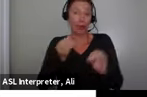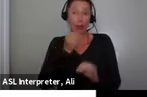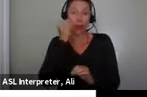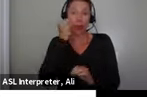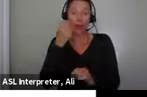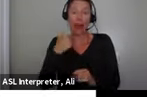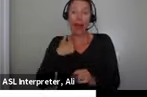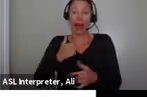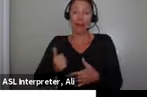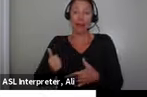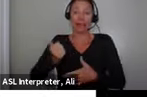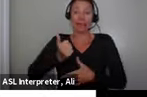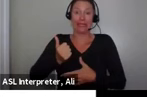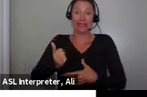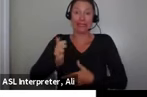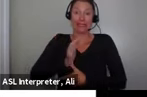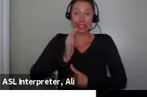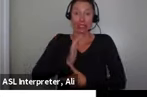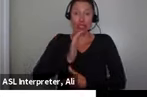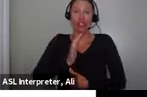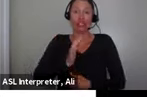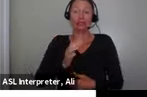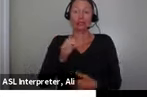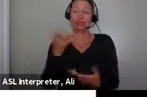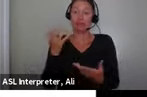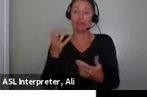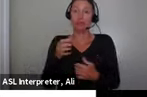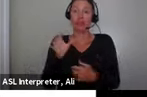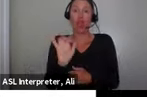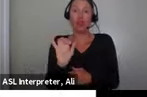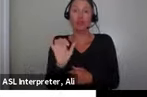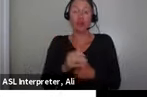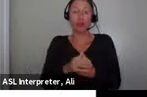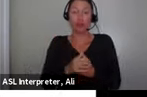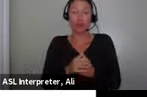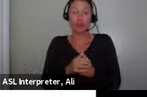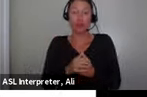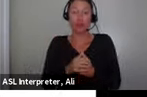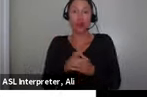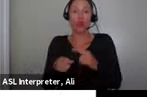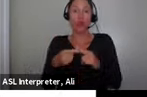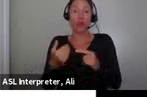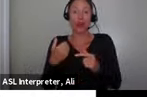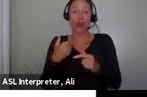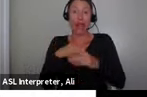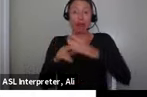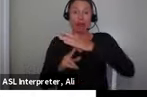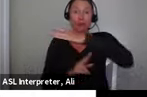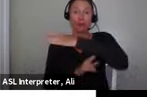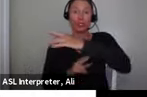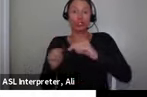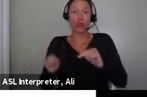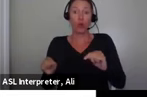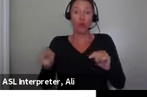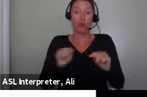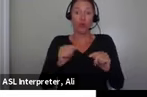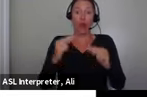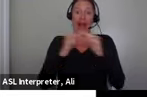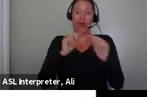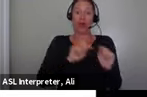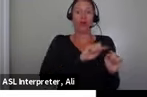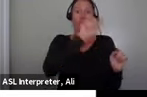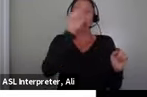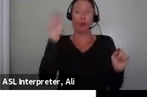senior. And also, when they have an overhead bridge like that, you